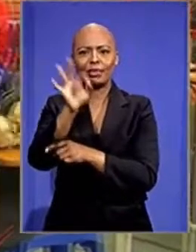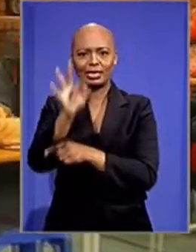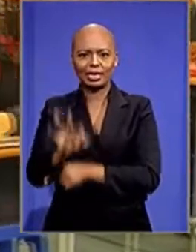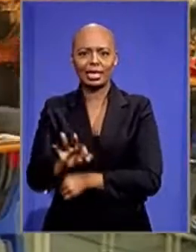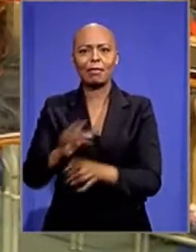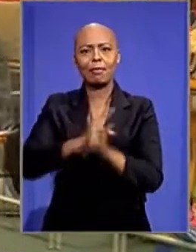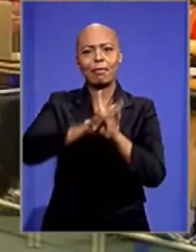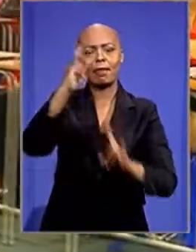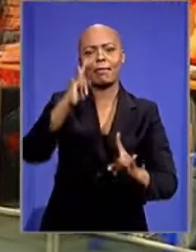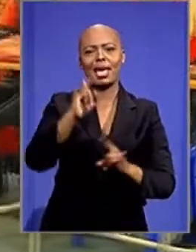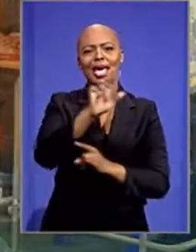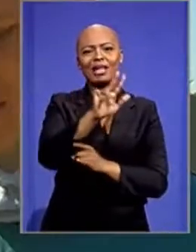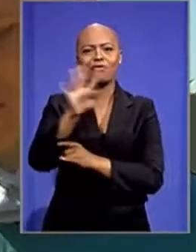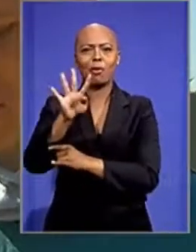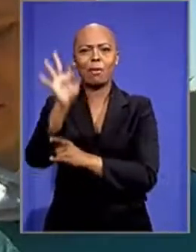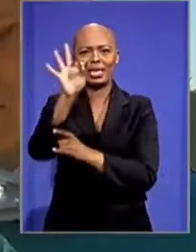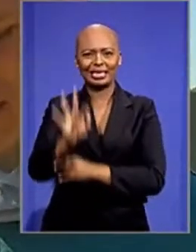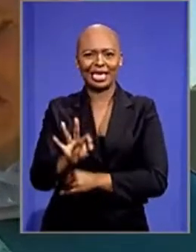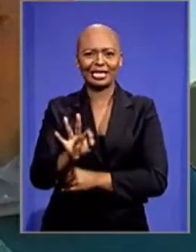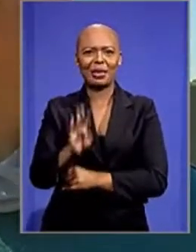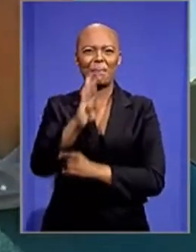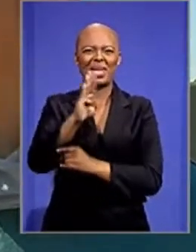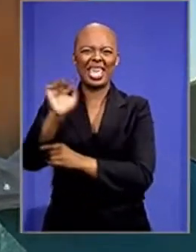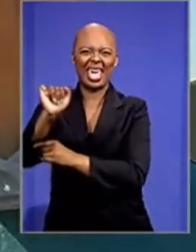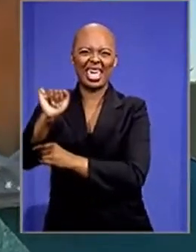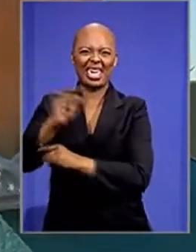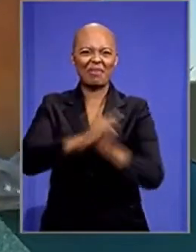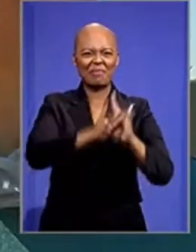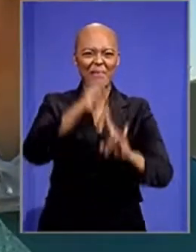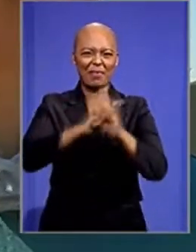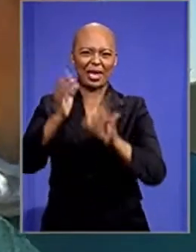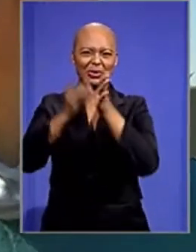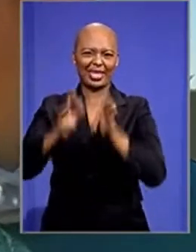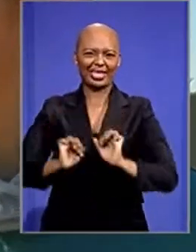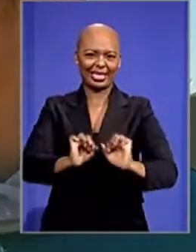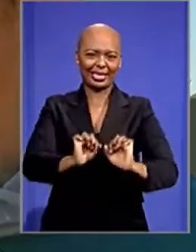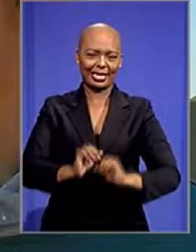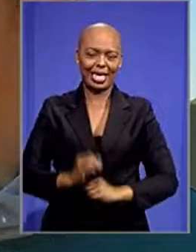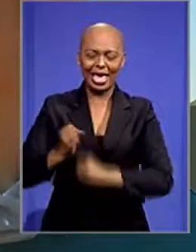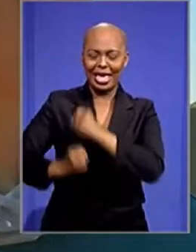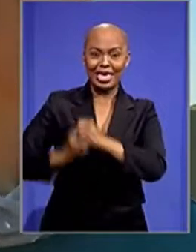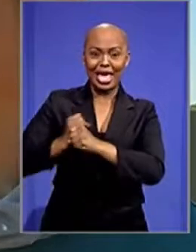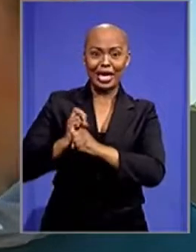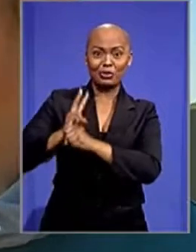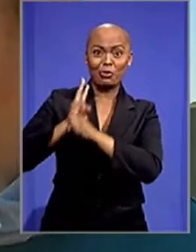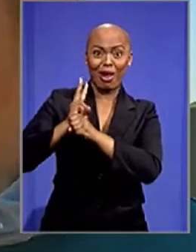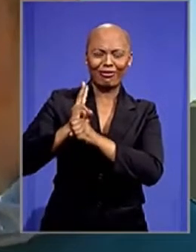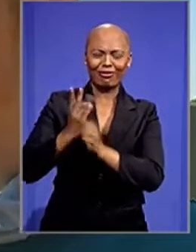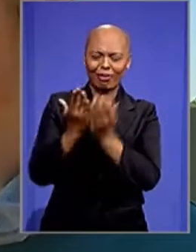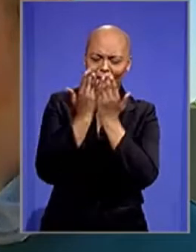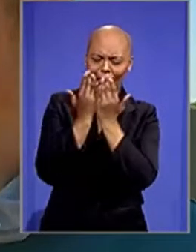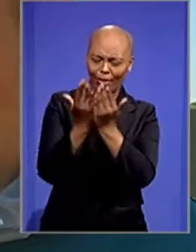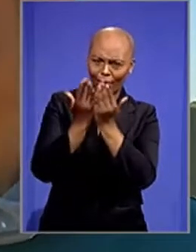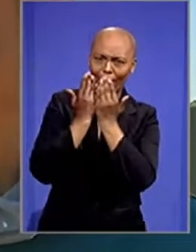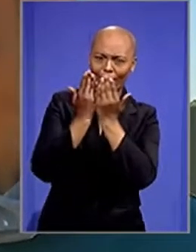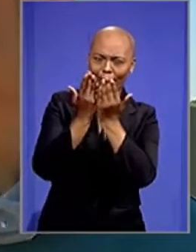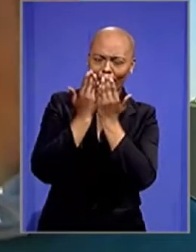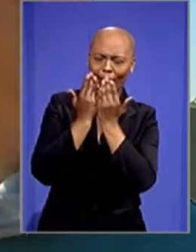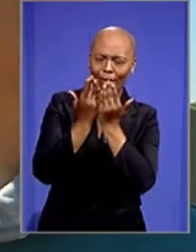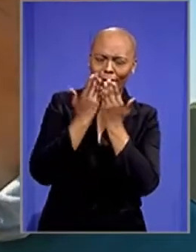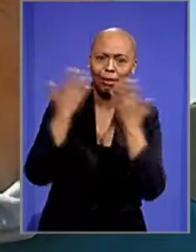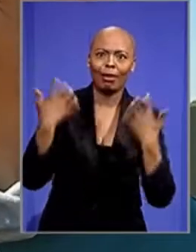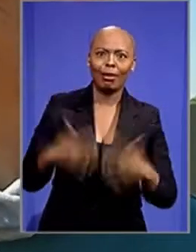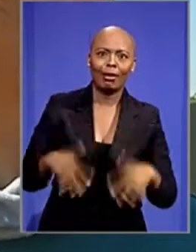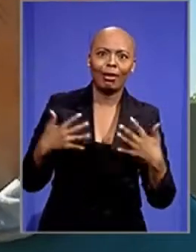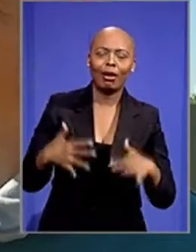84% ya bachelor degree. I feel a bit relieved because this was 12 years of my life that I was in school and now it's